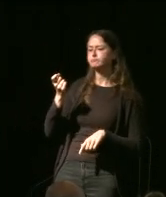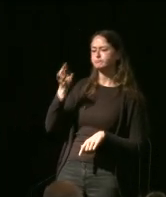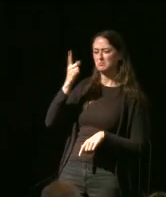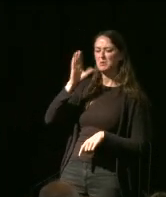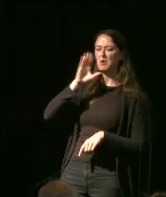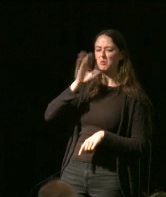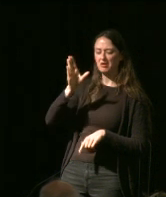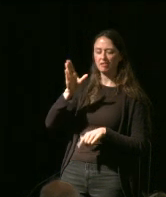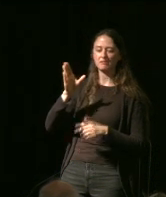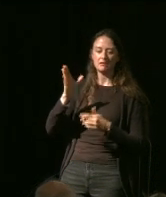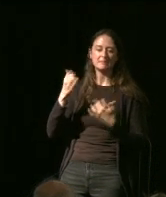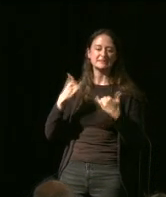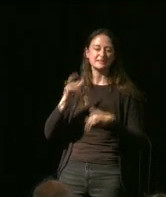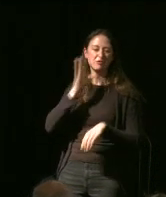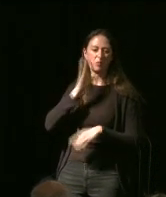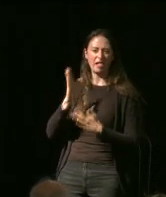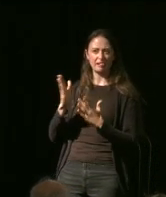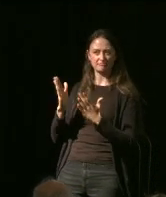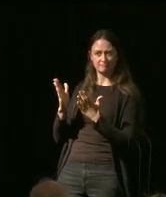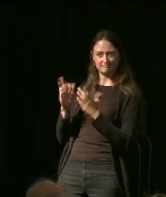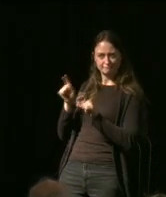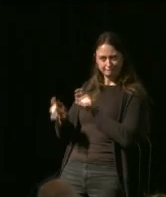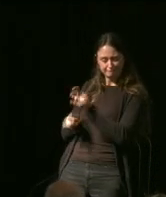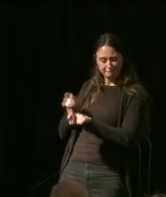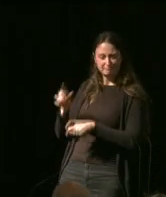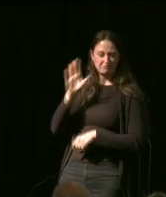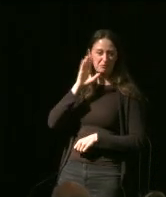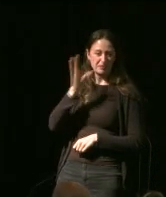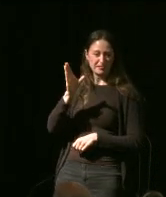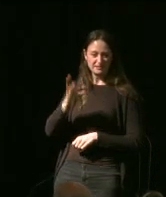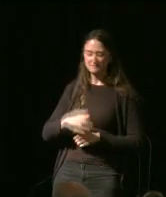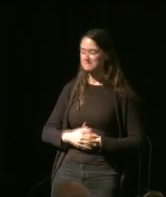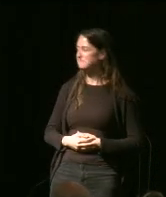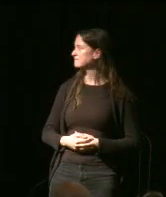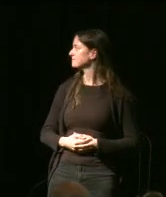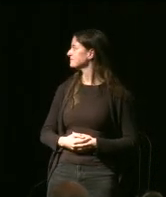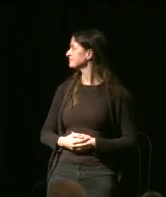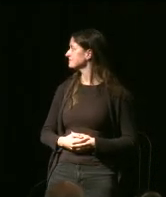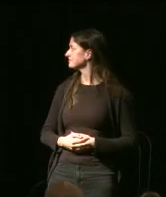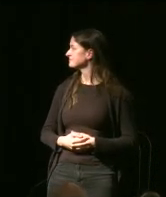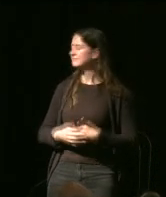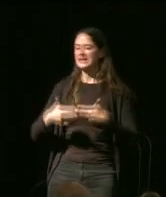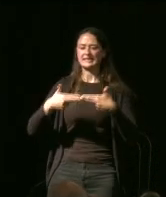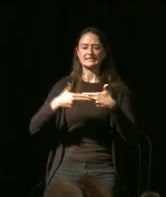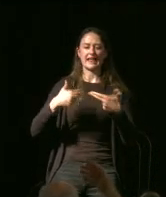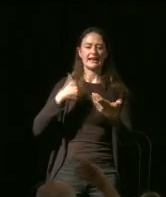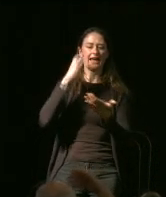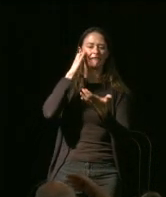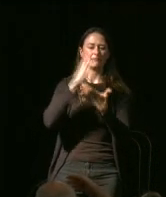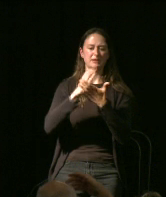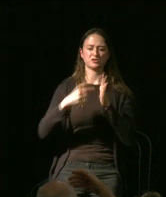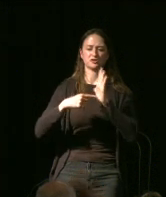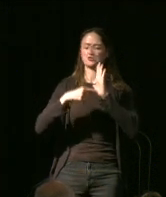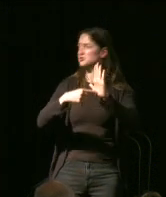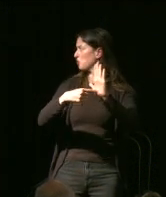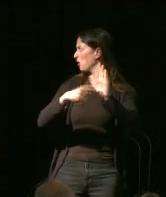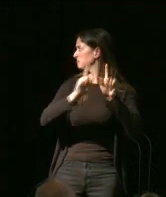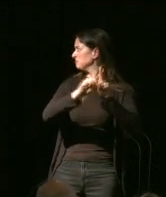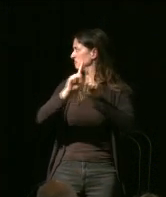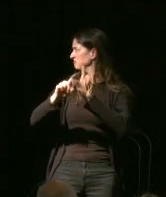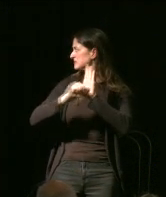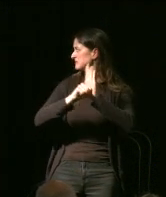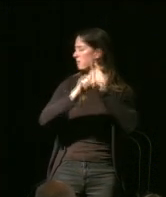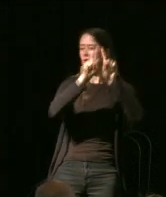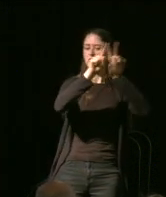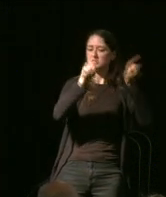in. There's a picture here that is an example of a family history diagram that we call a pedigree. Your specialist should make one